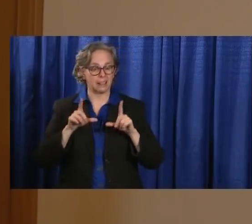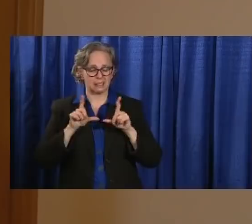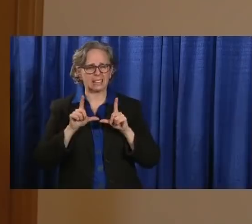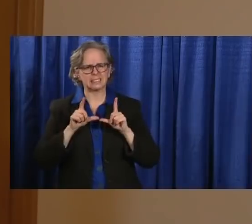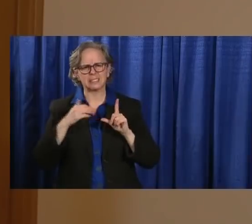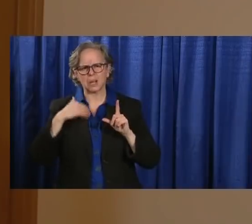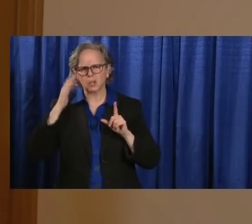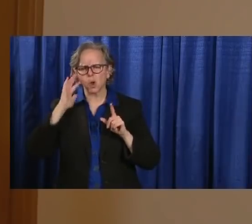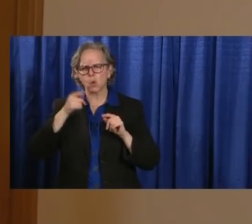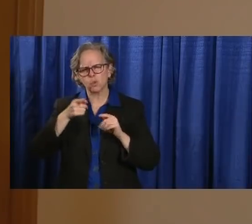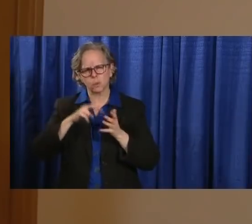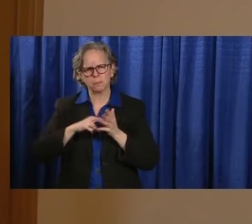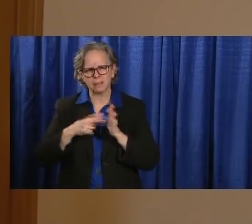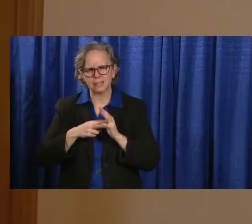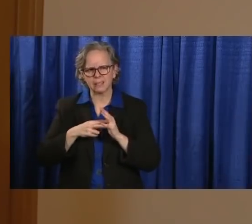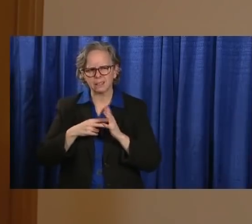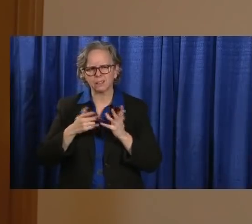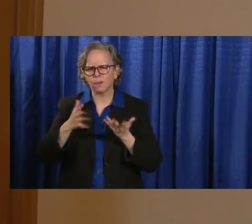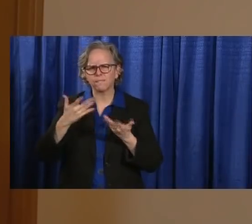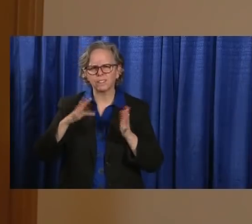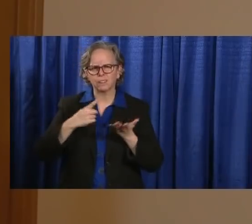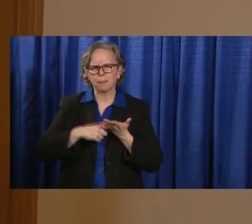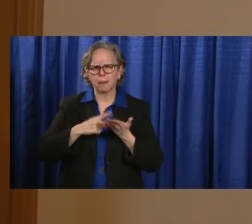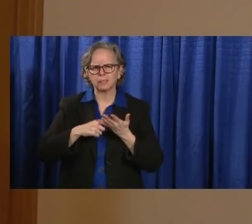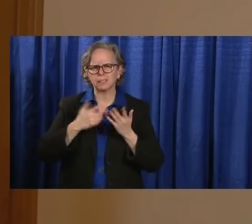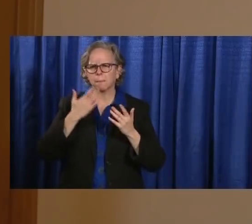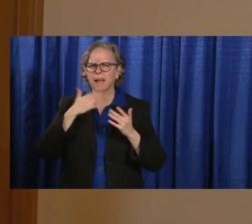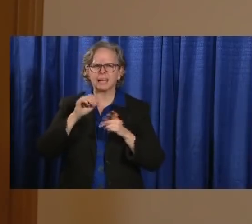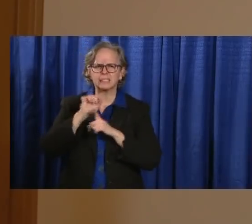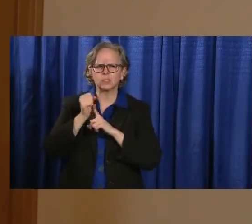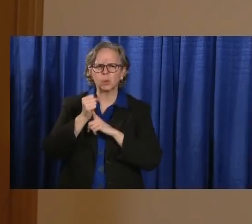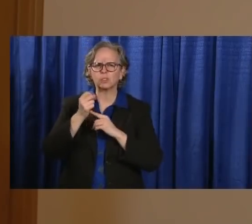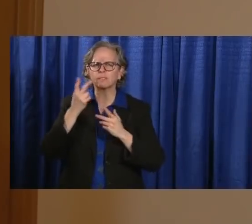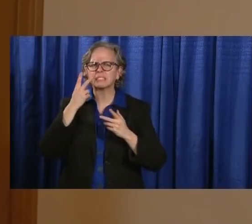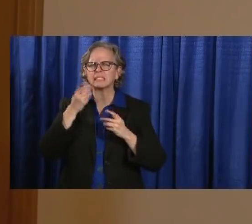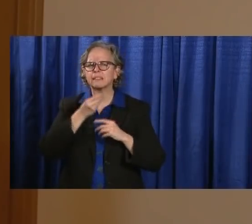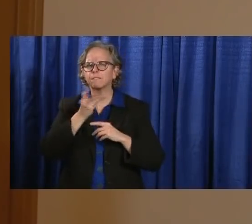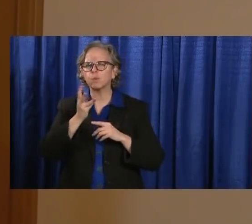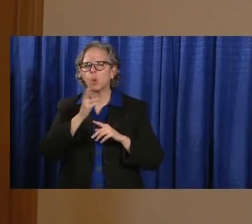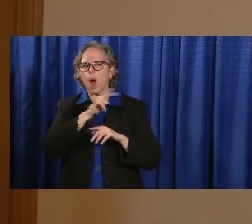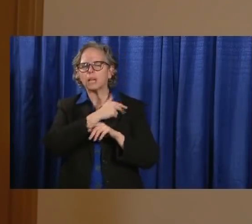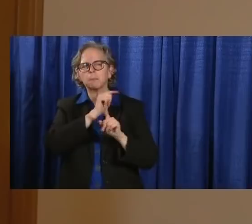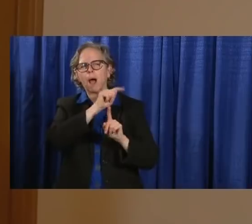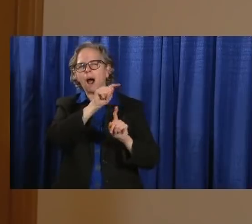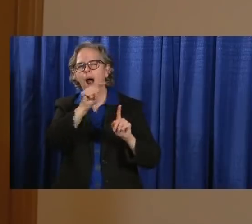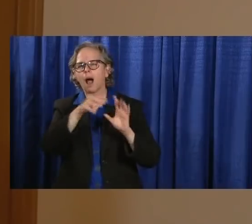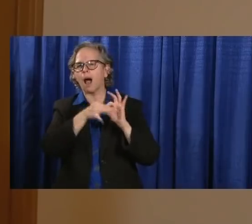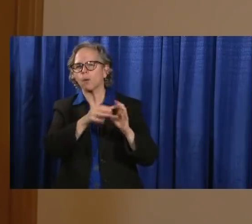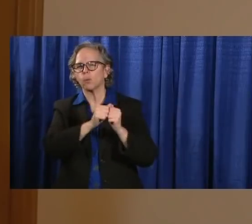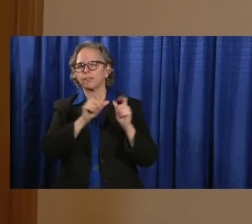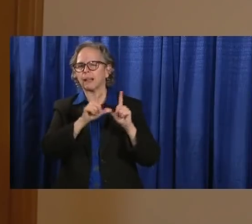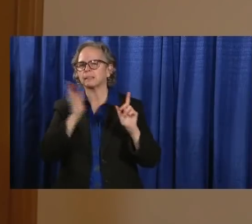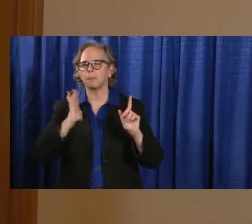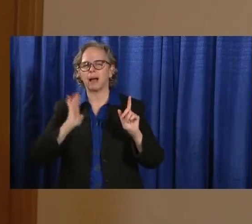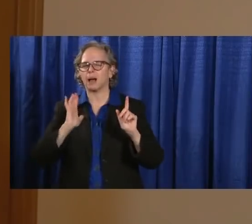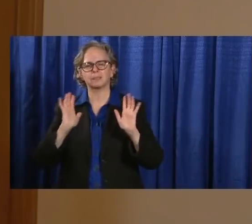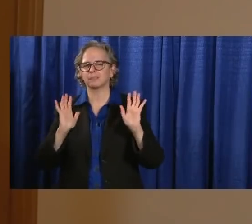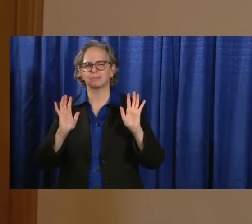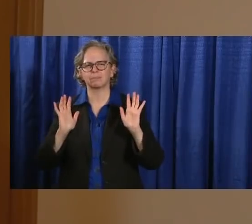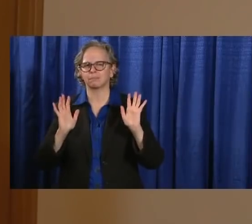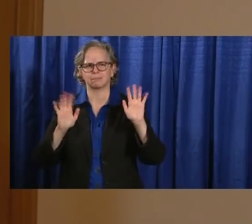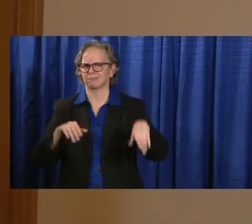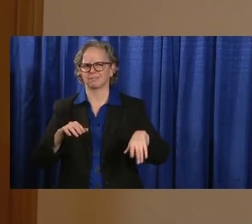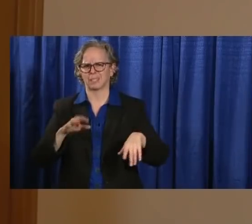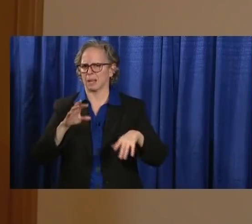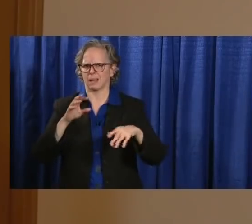bad situations we had seen in a couple hospitals. But the licensing conversation is so much more. What it is about is making our